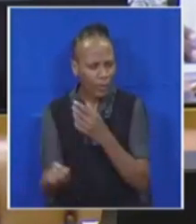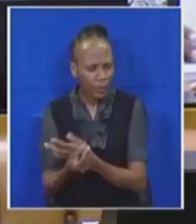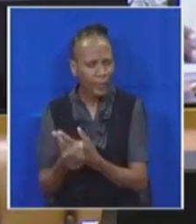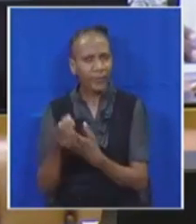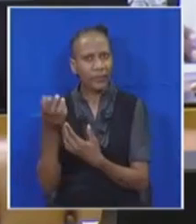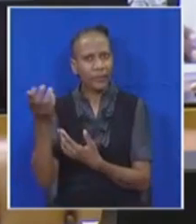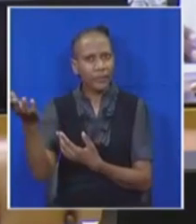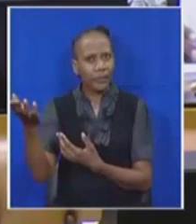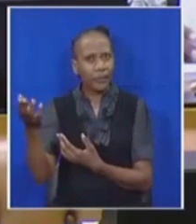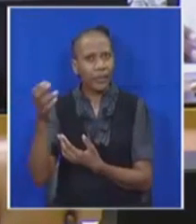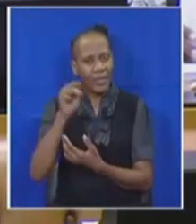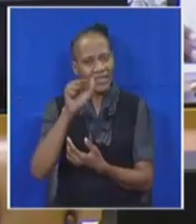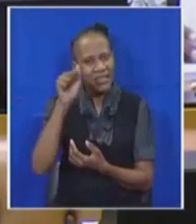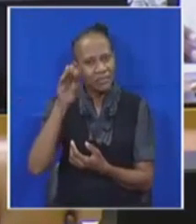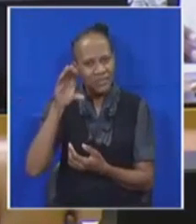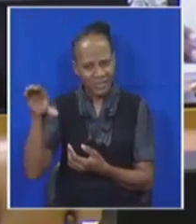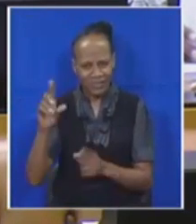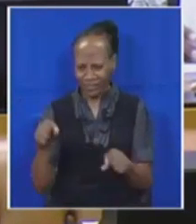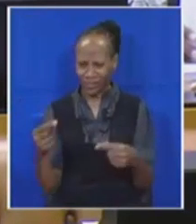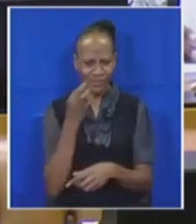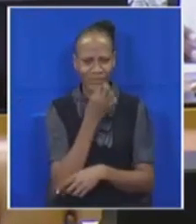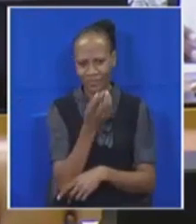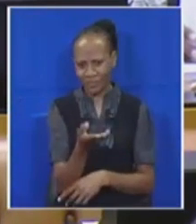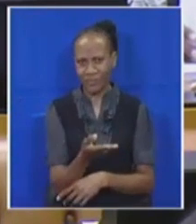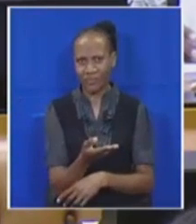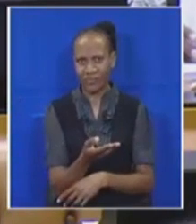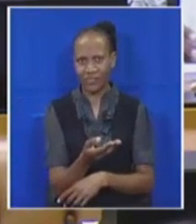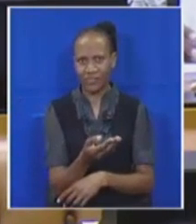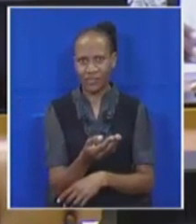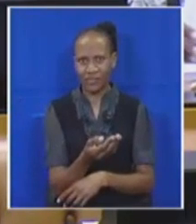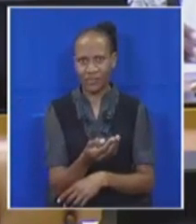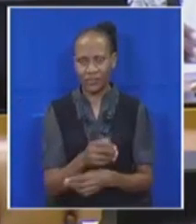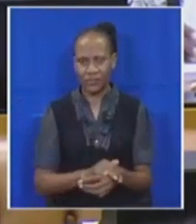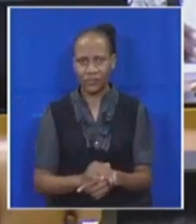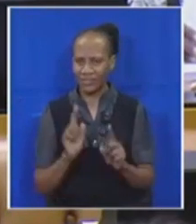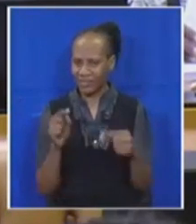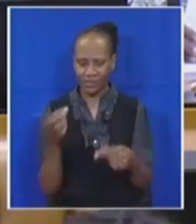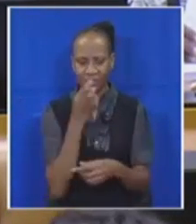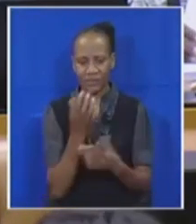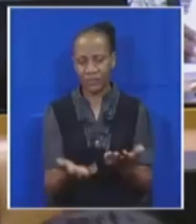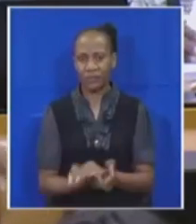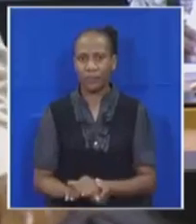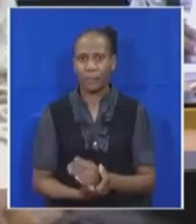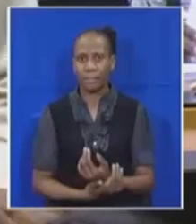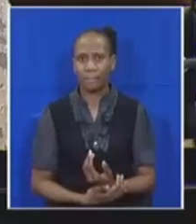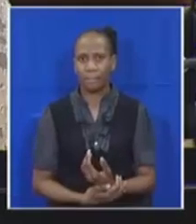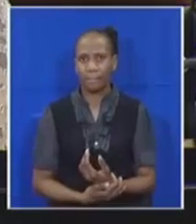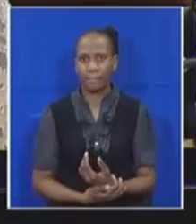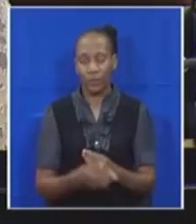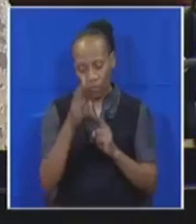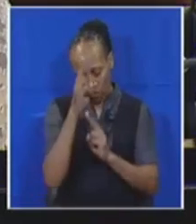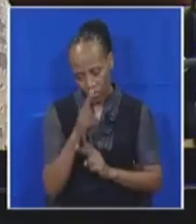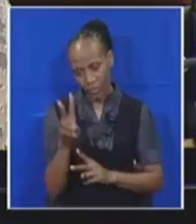the SABC. I think that one must be brought through a substantive motion. Thank you, Chair. Honorable Van